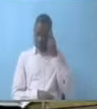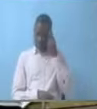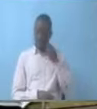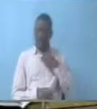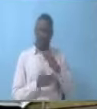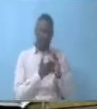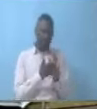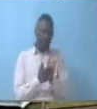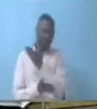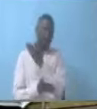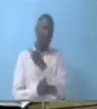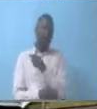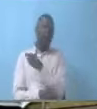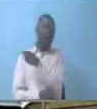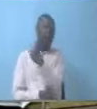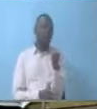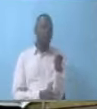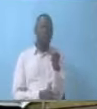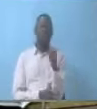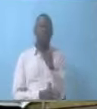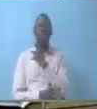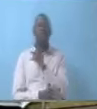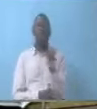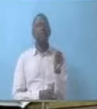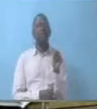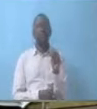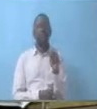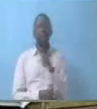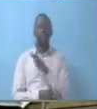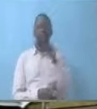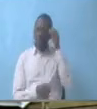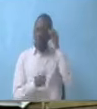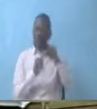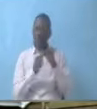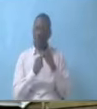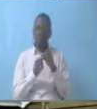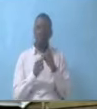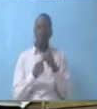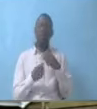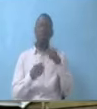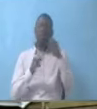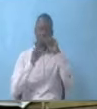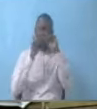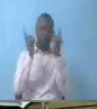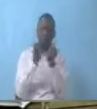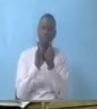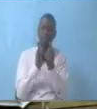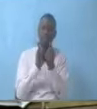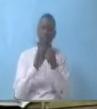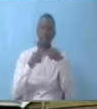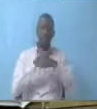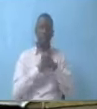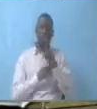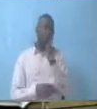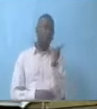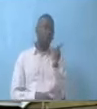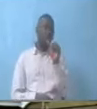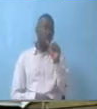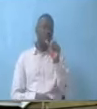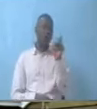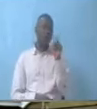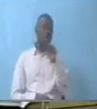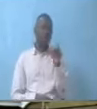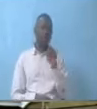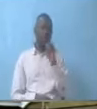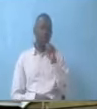any Gazette public order as published in the Gazette amending the schedule of this decree. That's right. Okay. Maybe that's